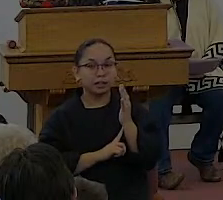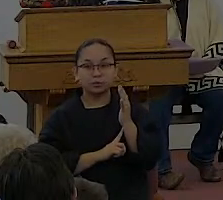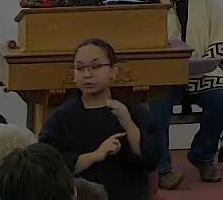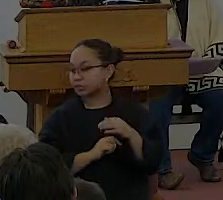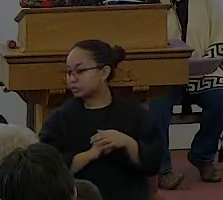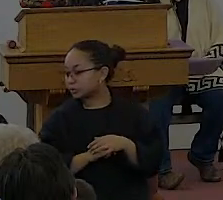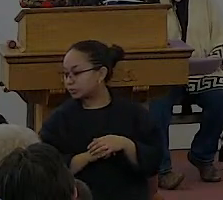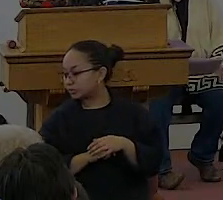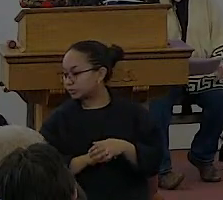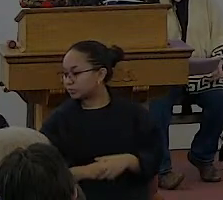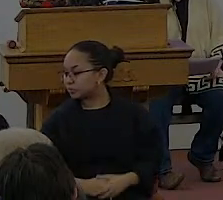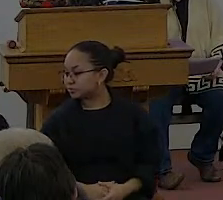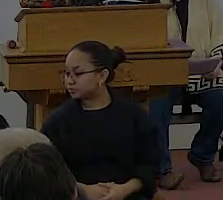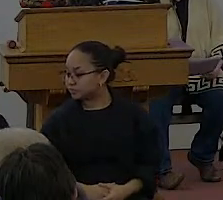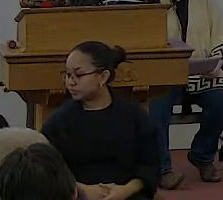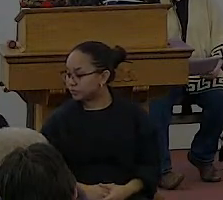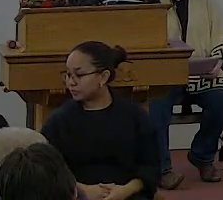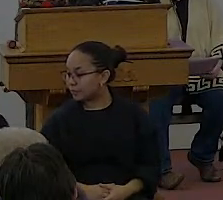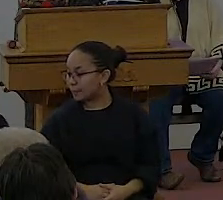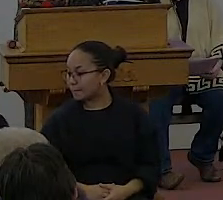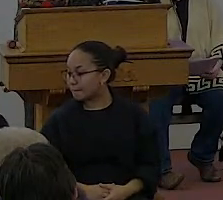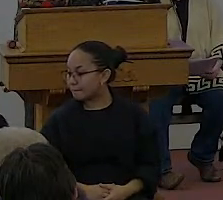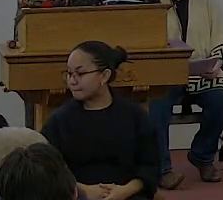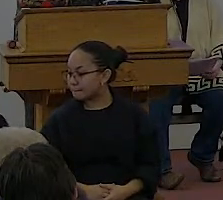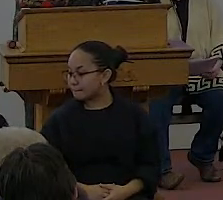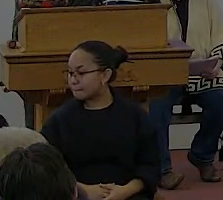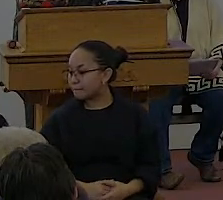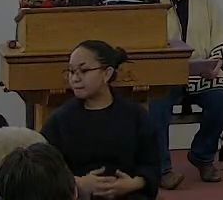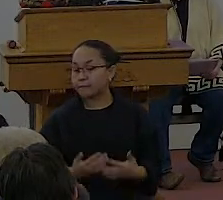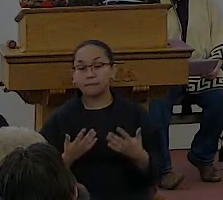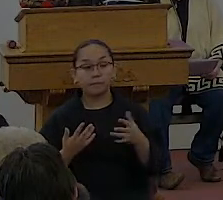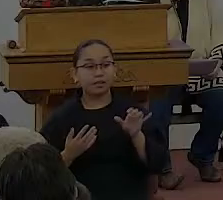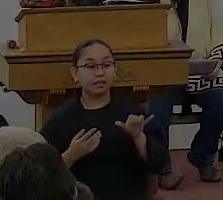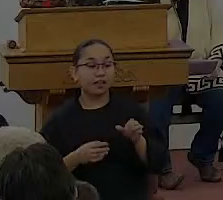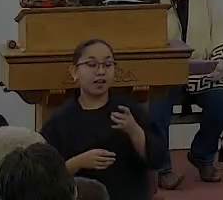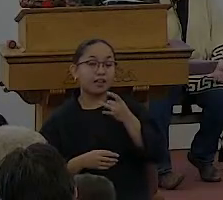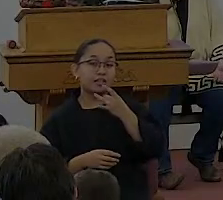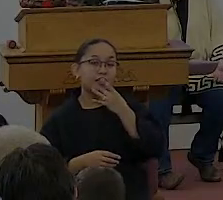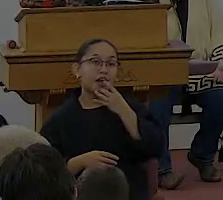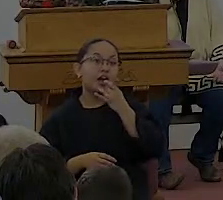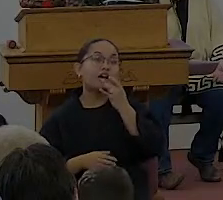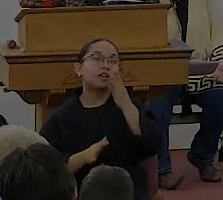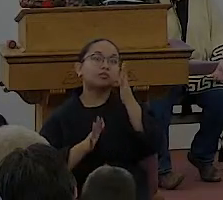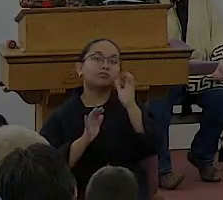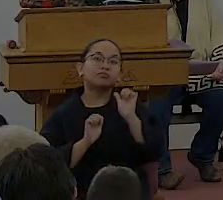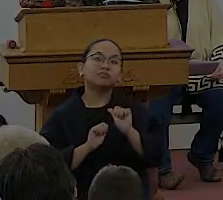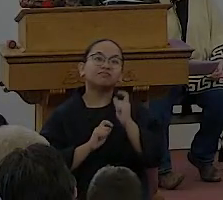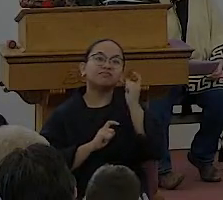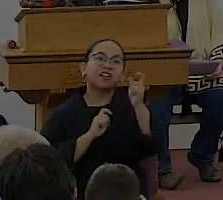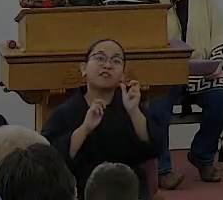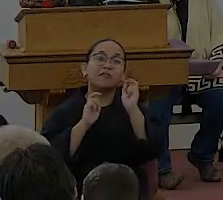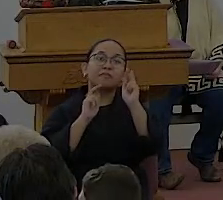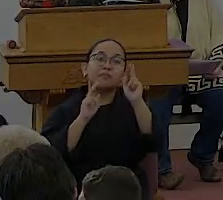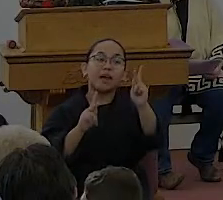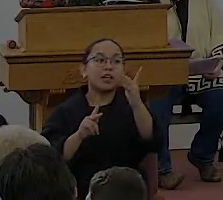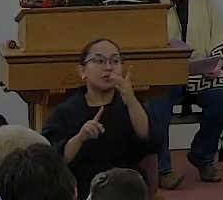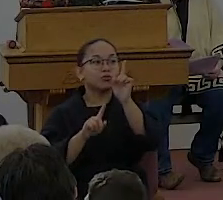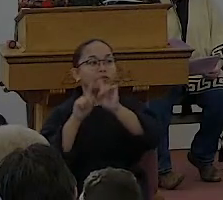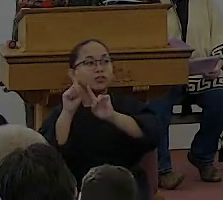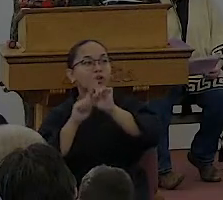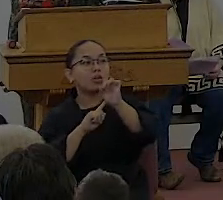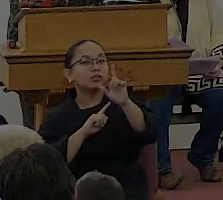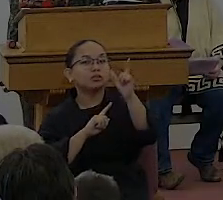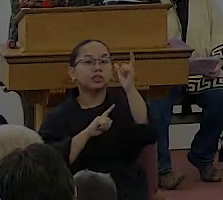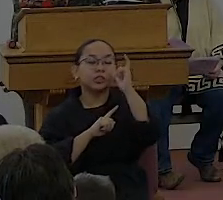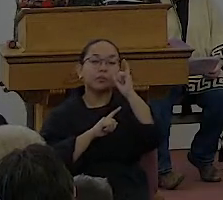The time has come to release the flames from these candles and to give the light back to the stars, to the